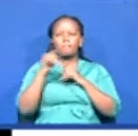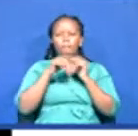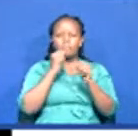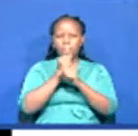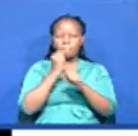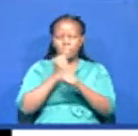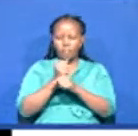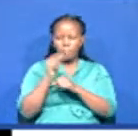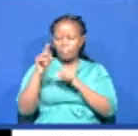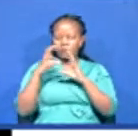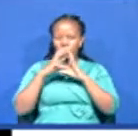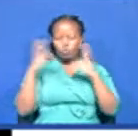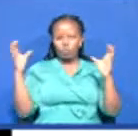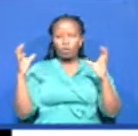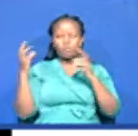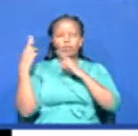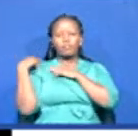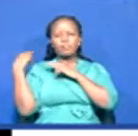cause.